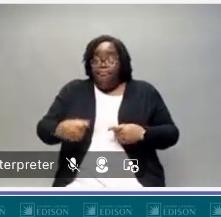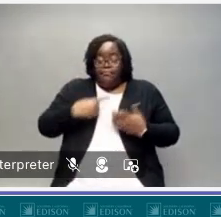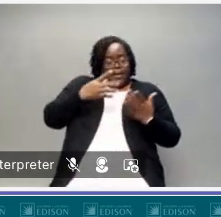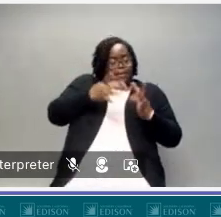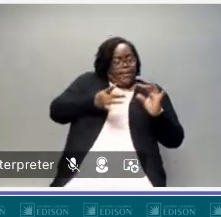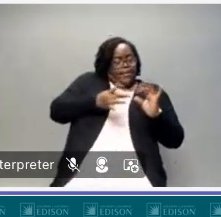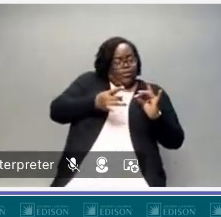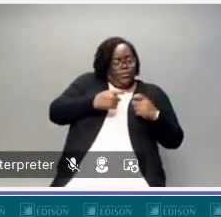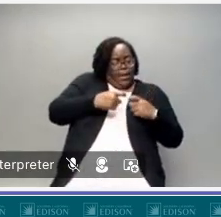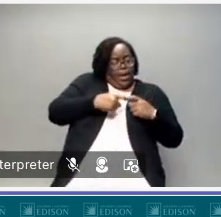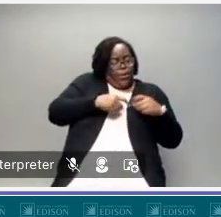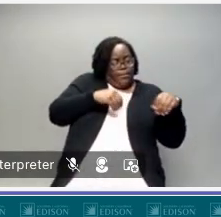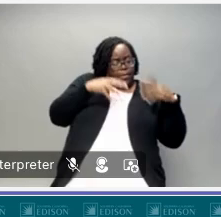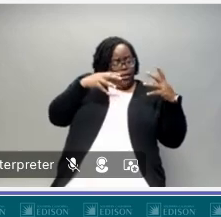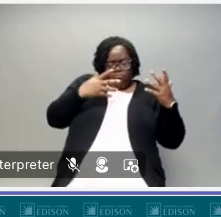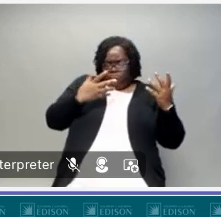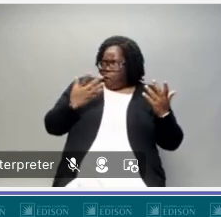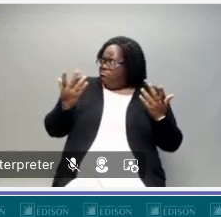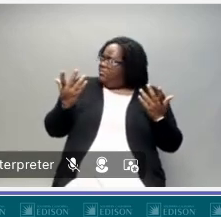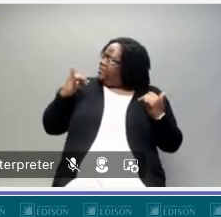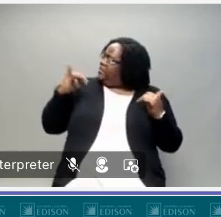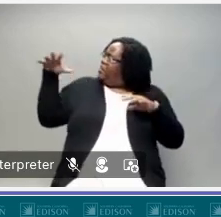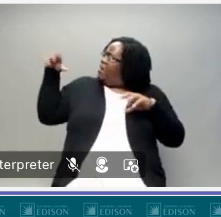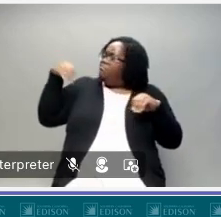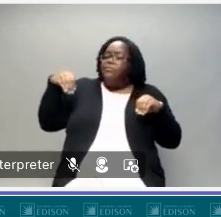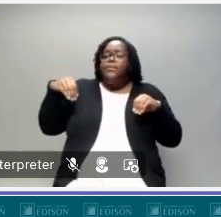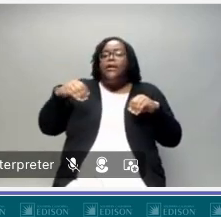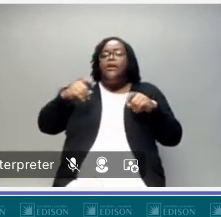secondary problem. Don't wait, because